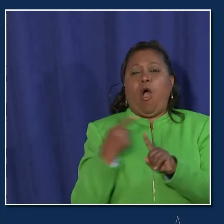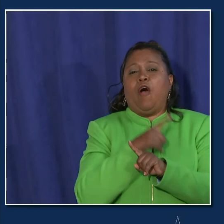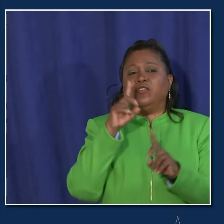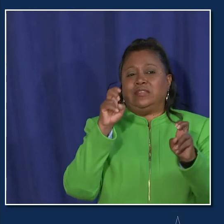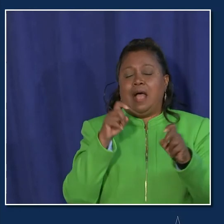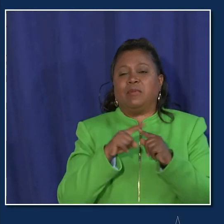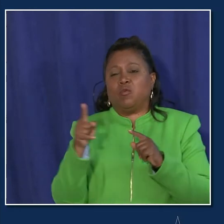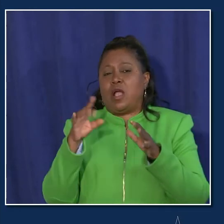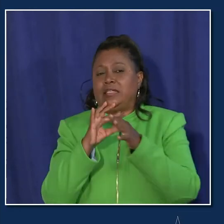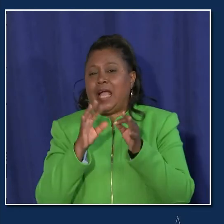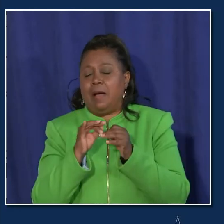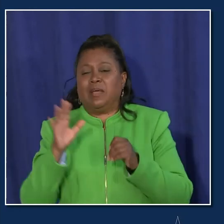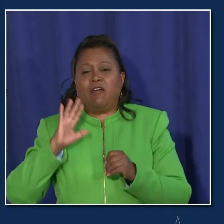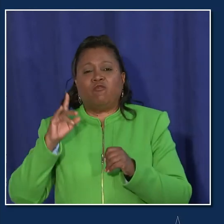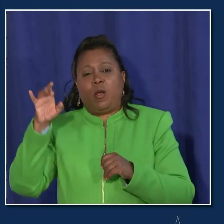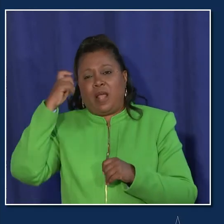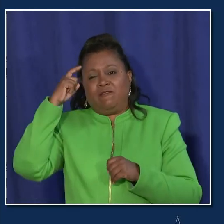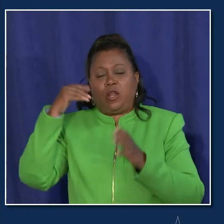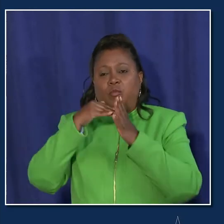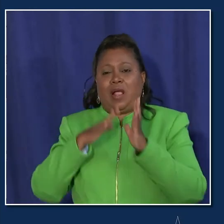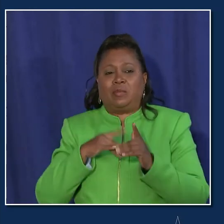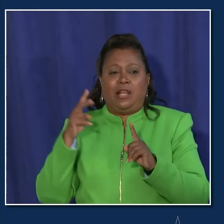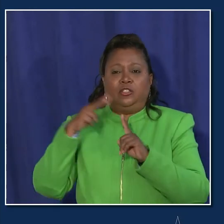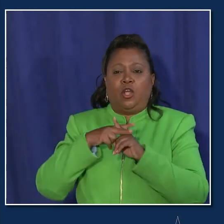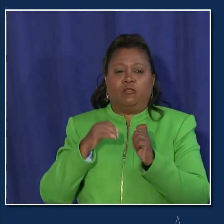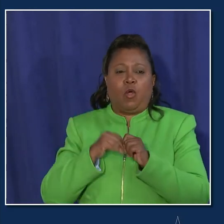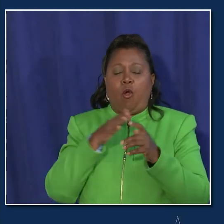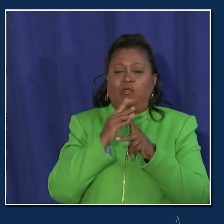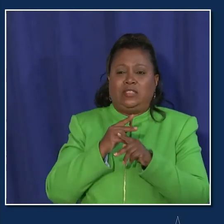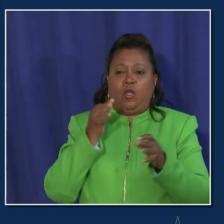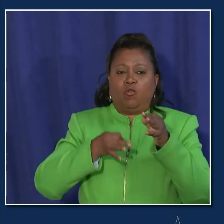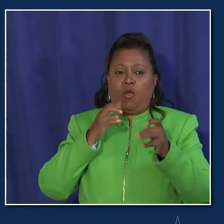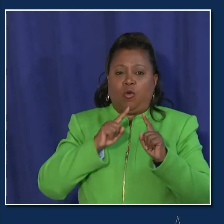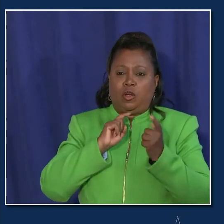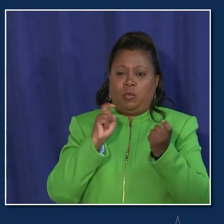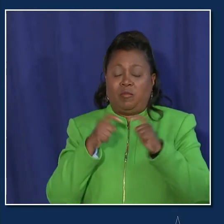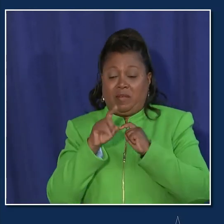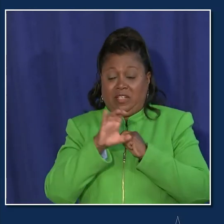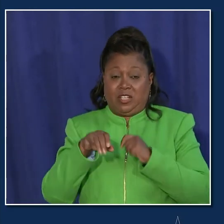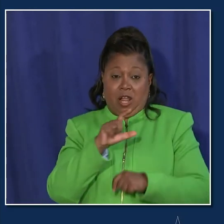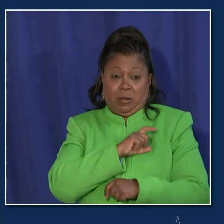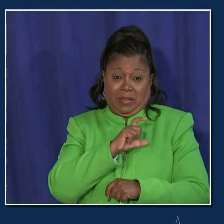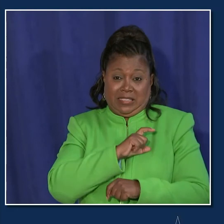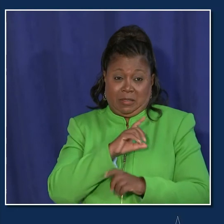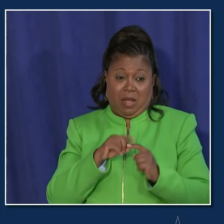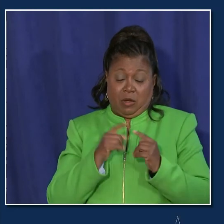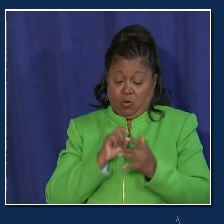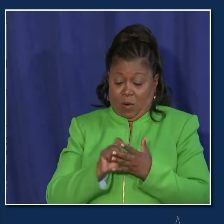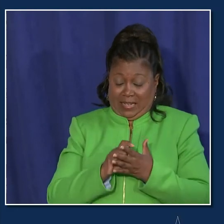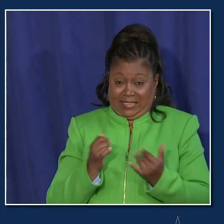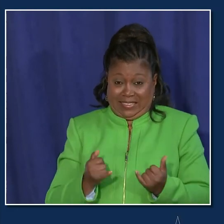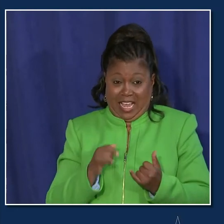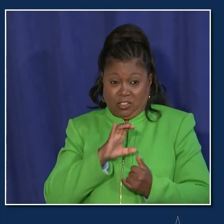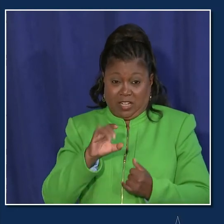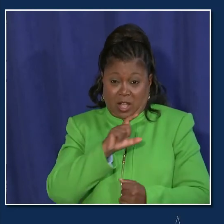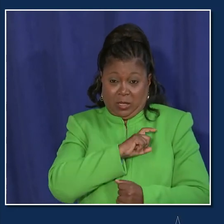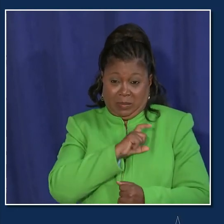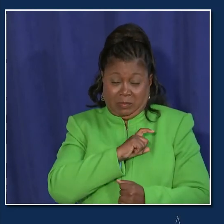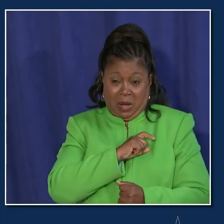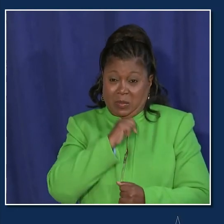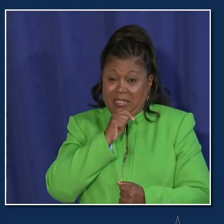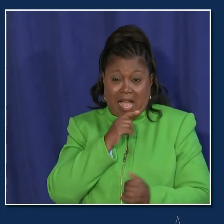I wanted your comment on a former federal prosecutor who's in charge of overseeing court-ordered reforms in the Chicago Police Department, writing today, the Chicago Police Department